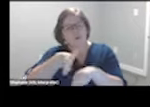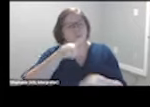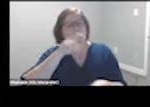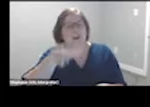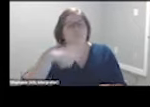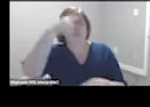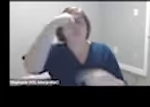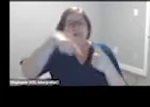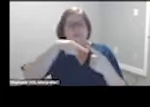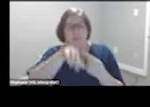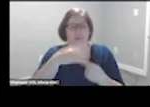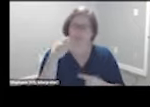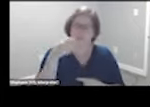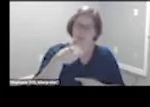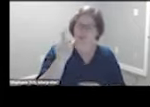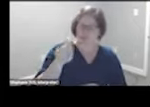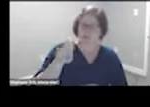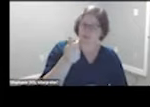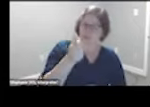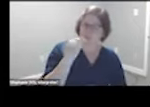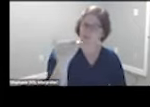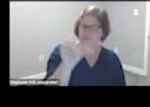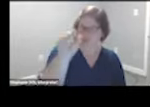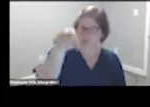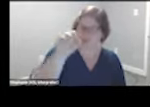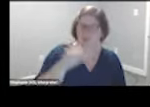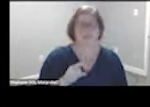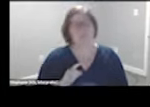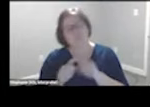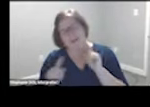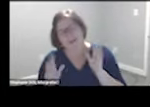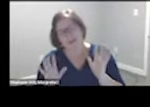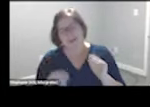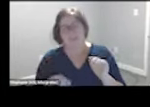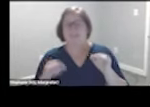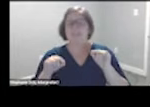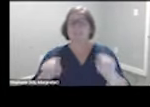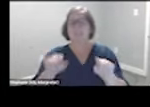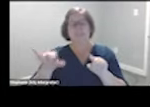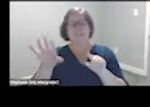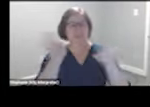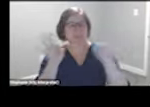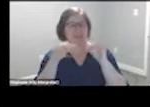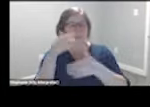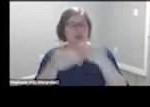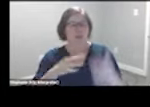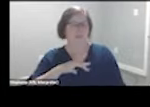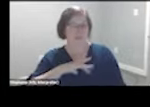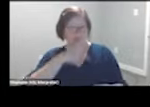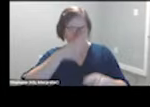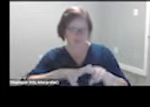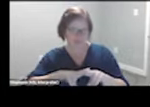be yourself always. But in that selection process, that was really fun for me. And until I made